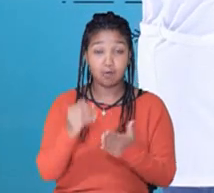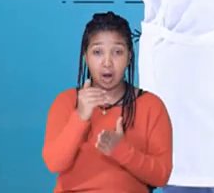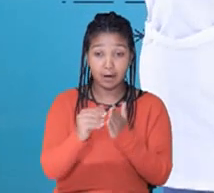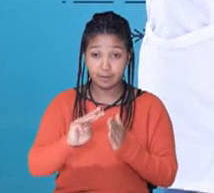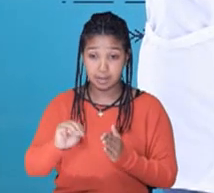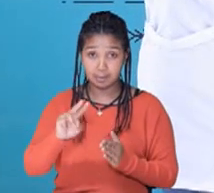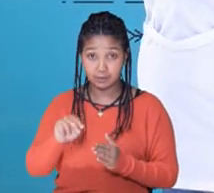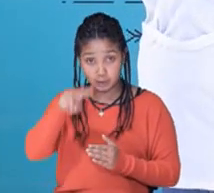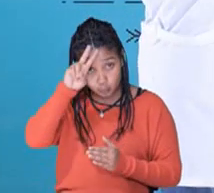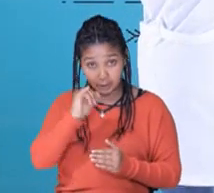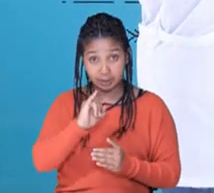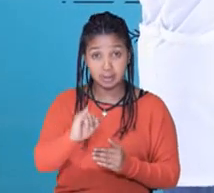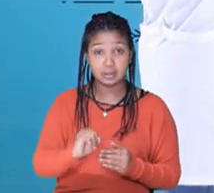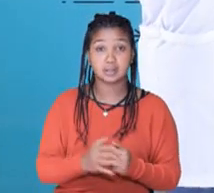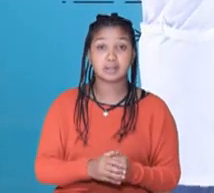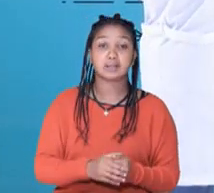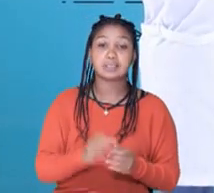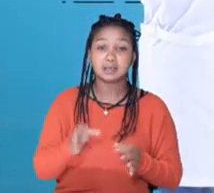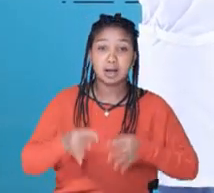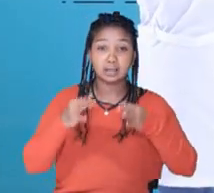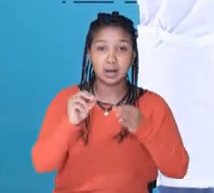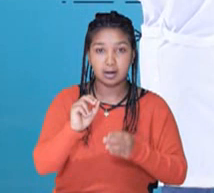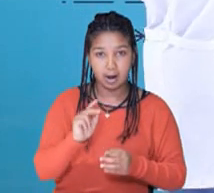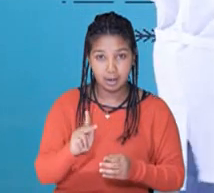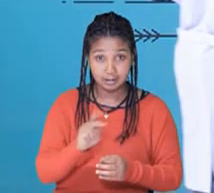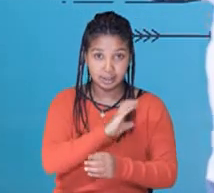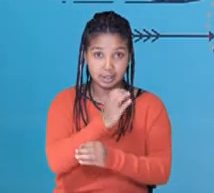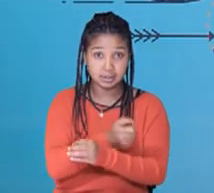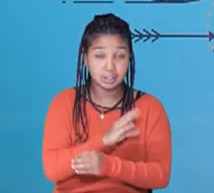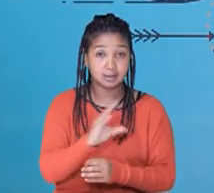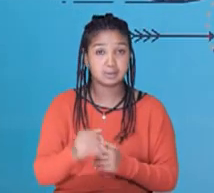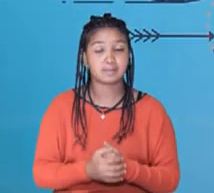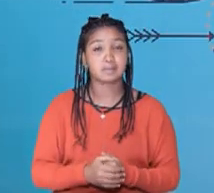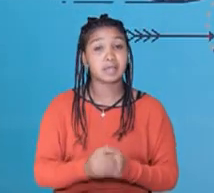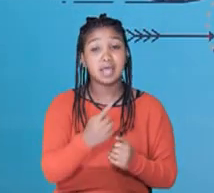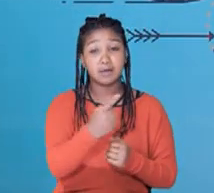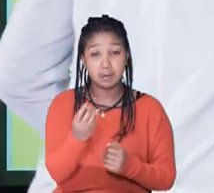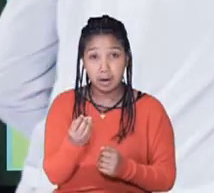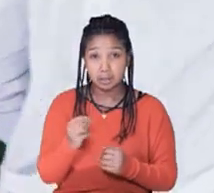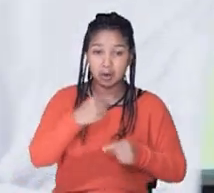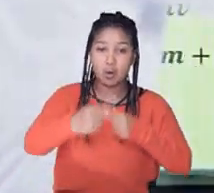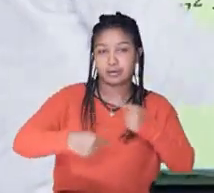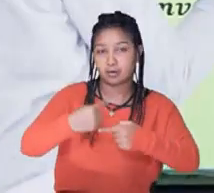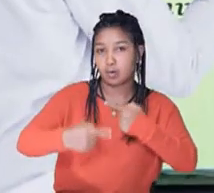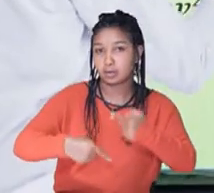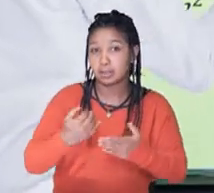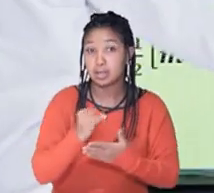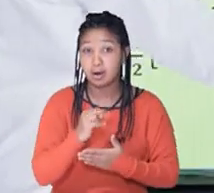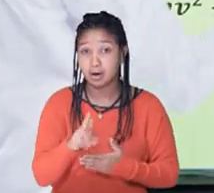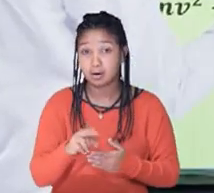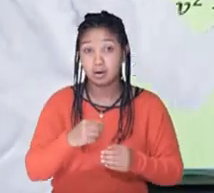half mv squared is the translational kinetic energy. And every particles rotate. There